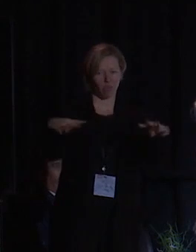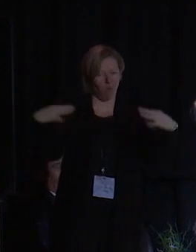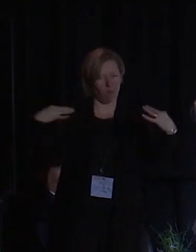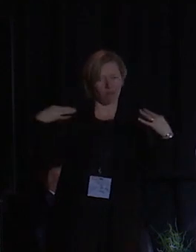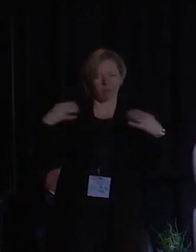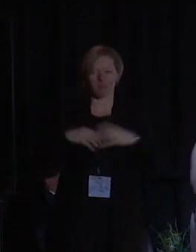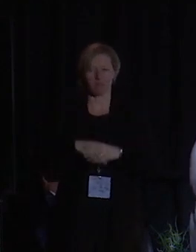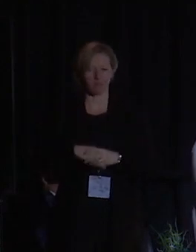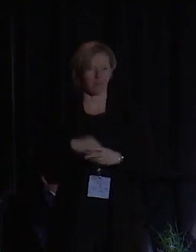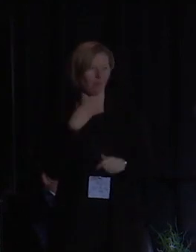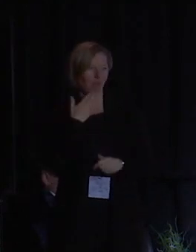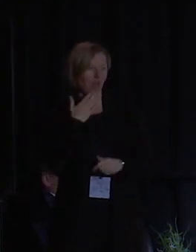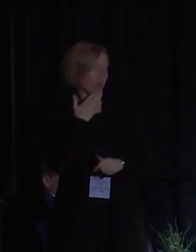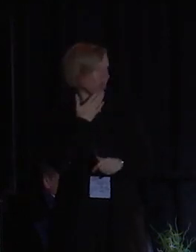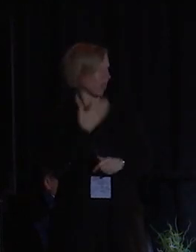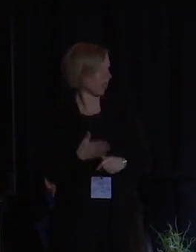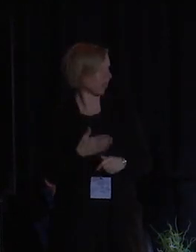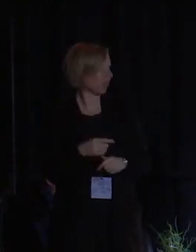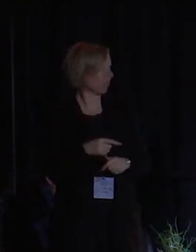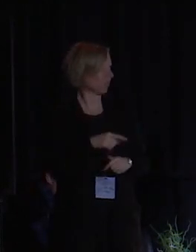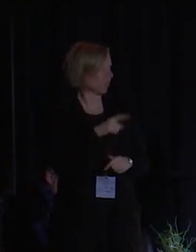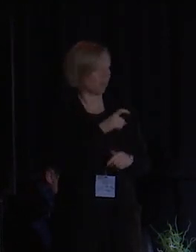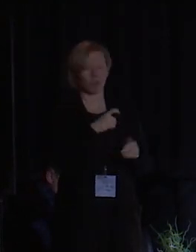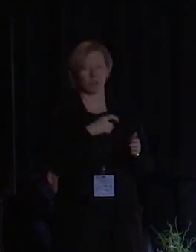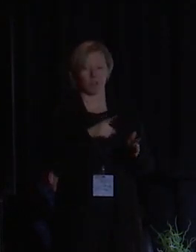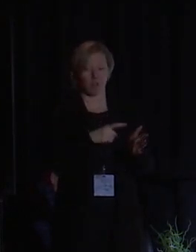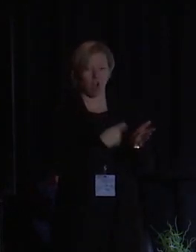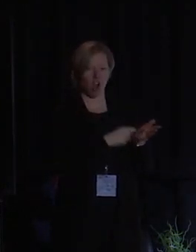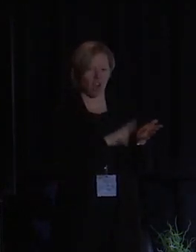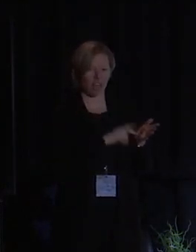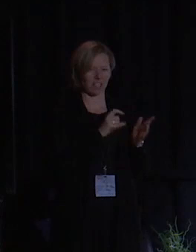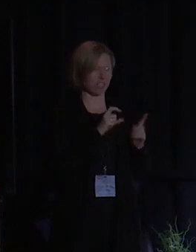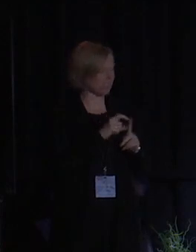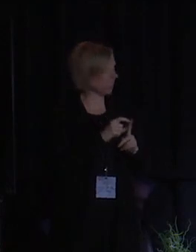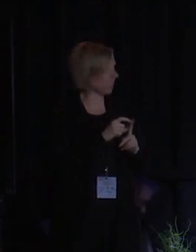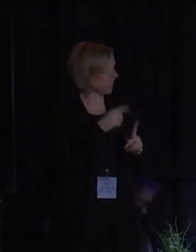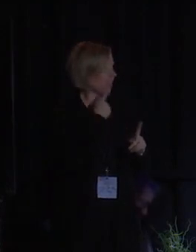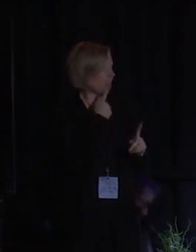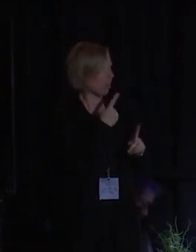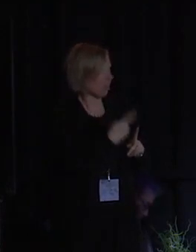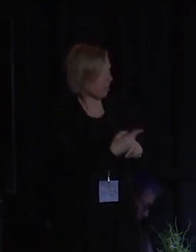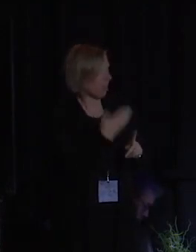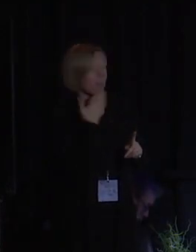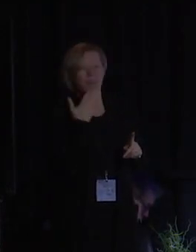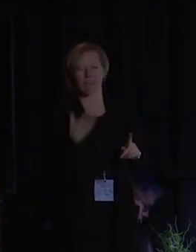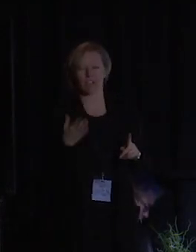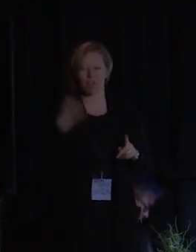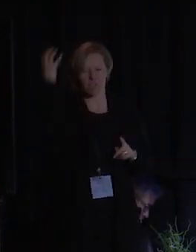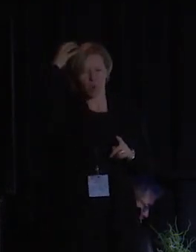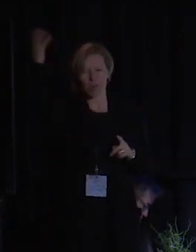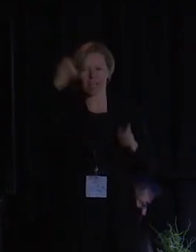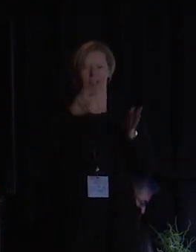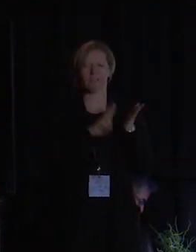are performing to. Thank you. Quick shout out, initial R&D with Upswing Aerial and the beautiful, wonderful queen that is